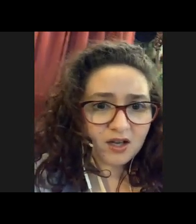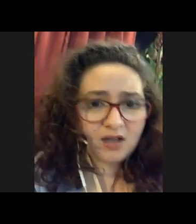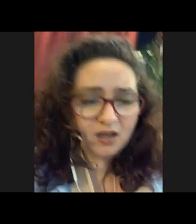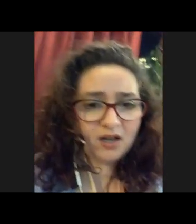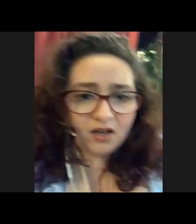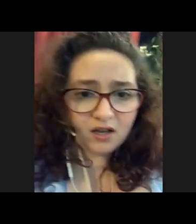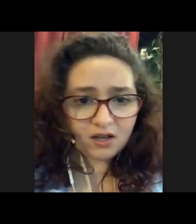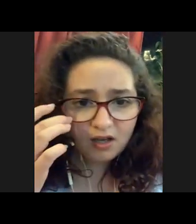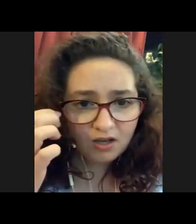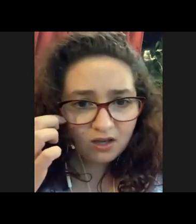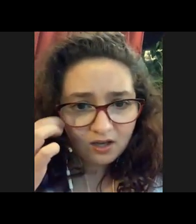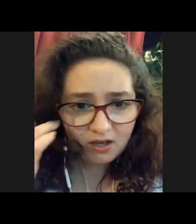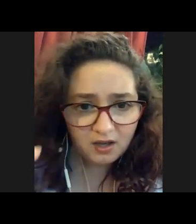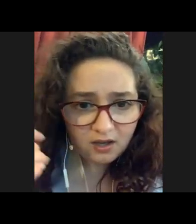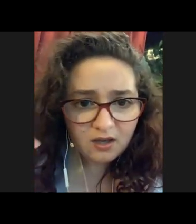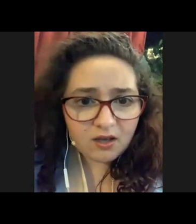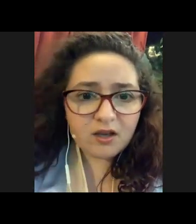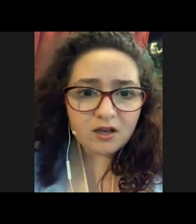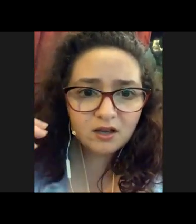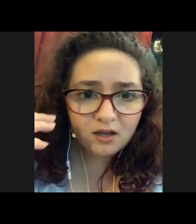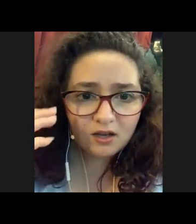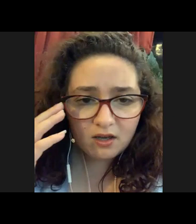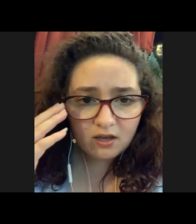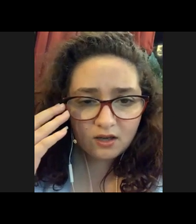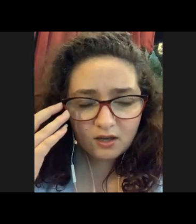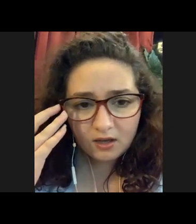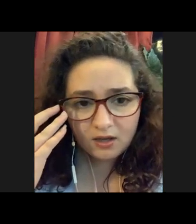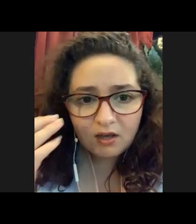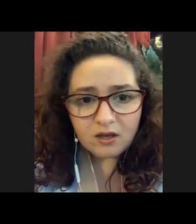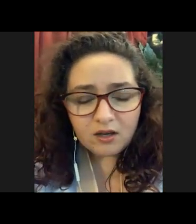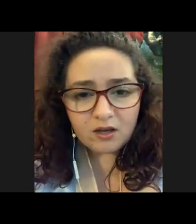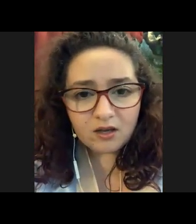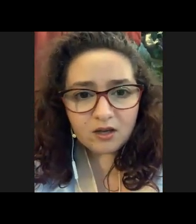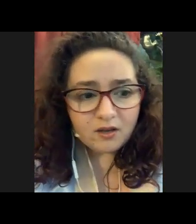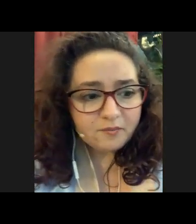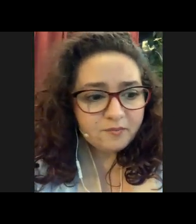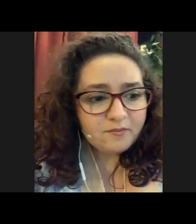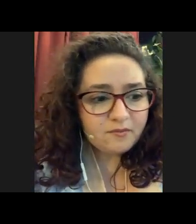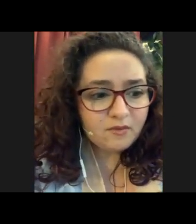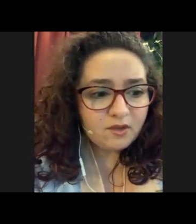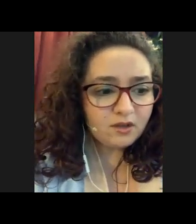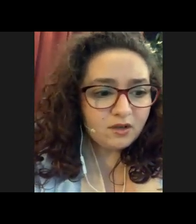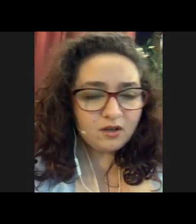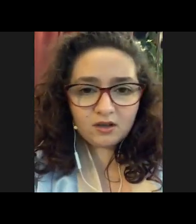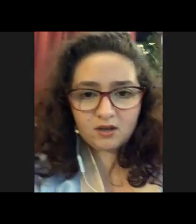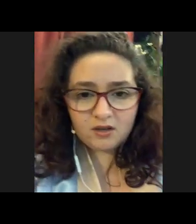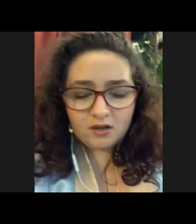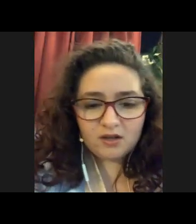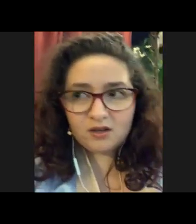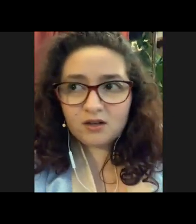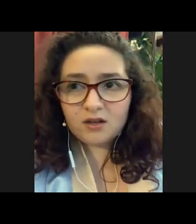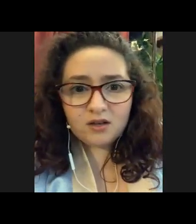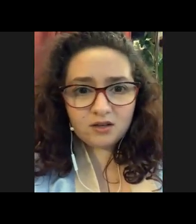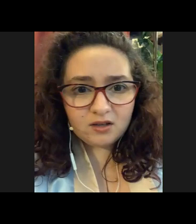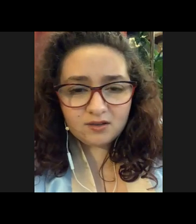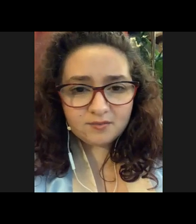We almost lost you there, little Mag. Then I think you fainted or something. I think I froze up. Thank you. Oh, I do love you, child, but